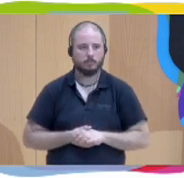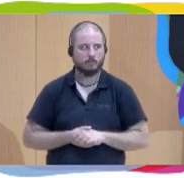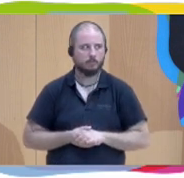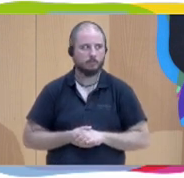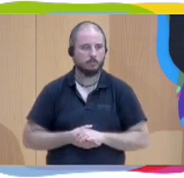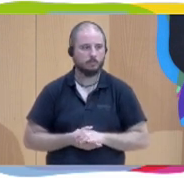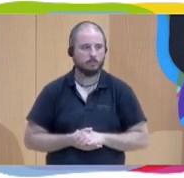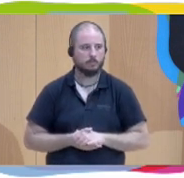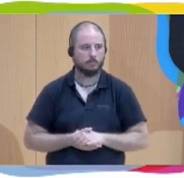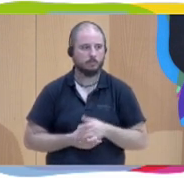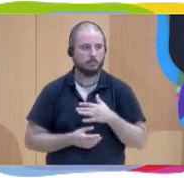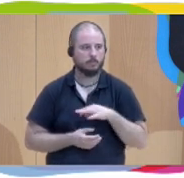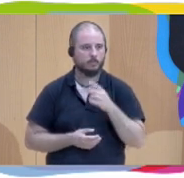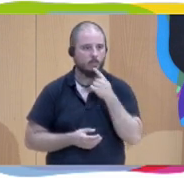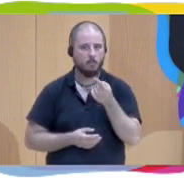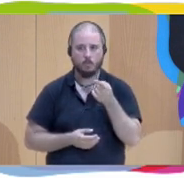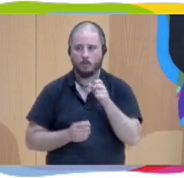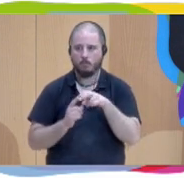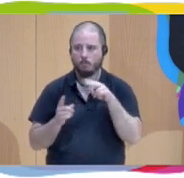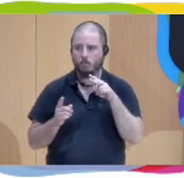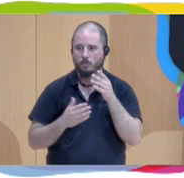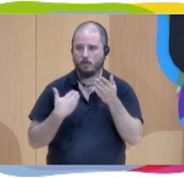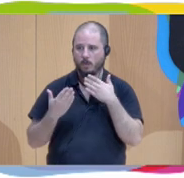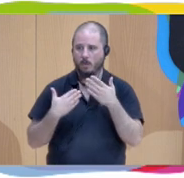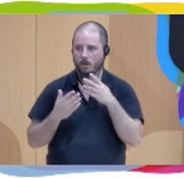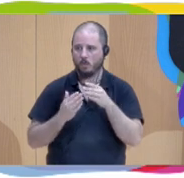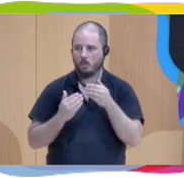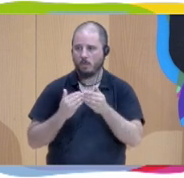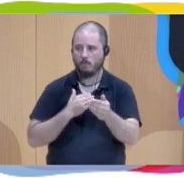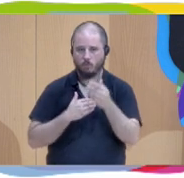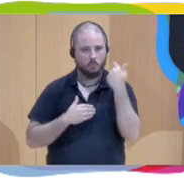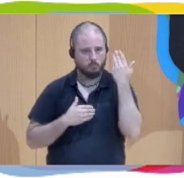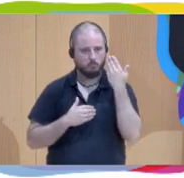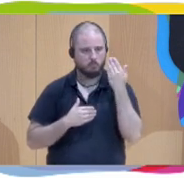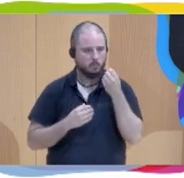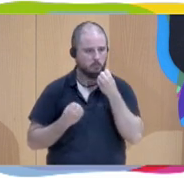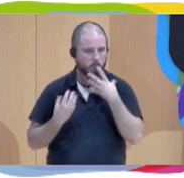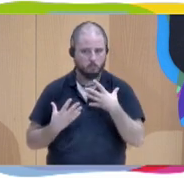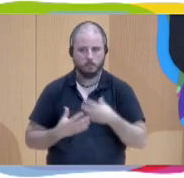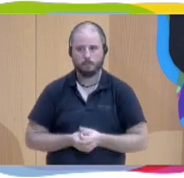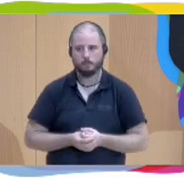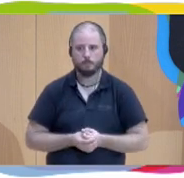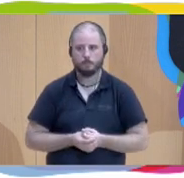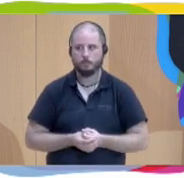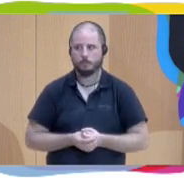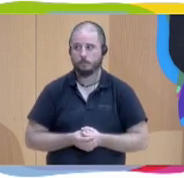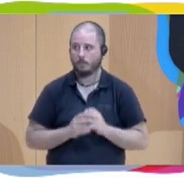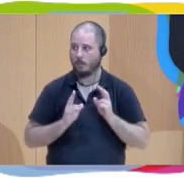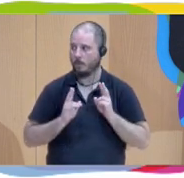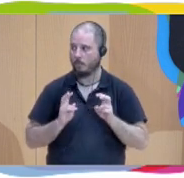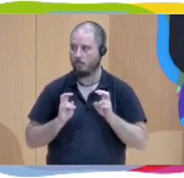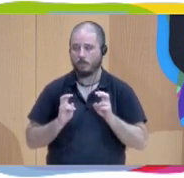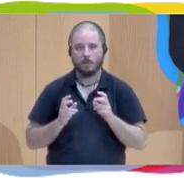approach has a good future in Navarra area. And since the beginning, there has been a high level of